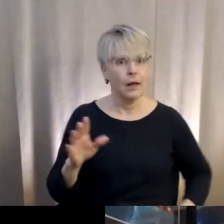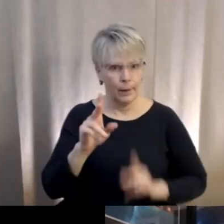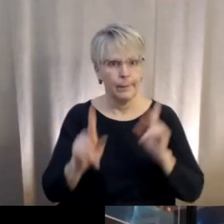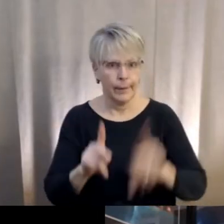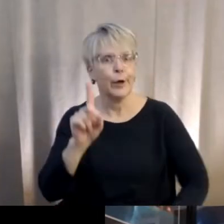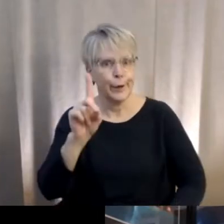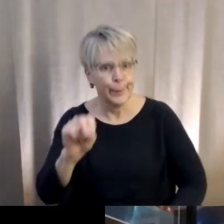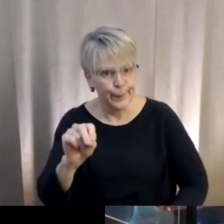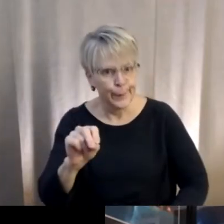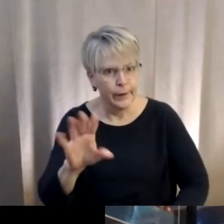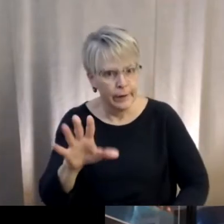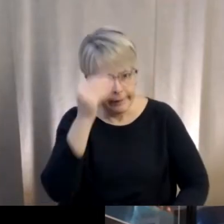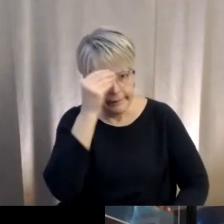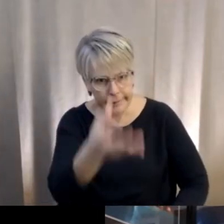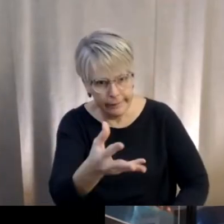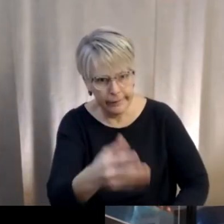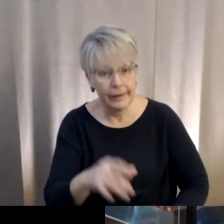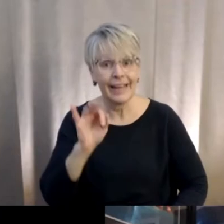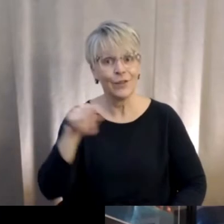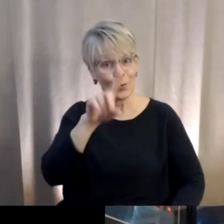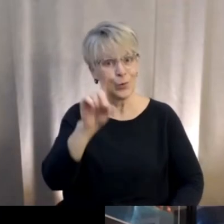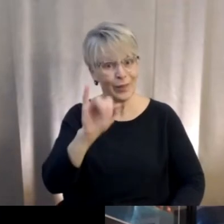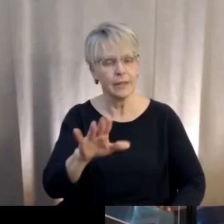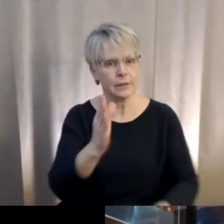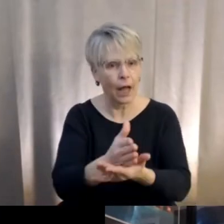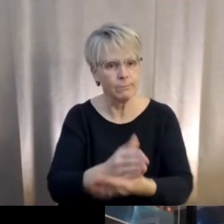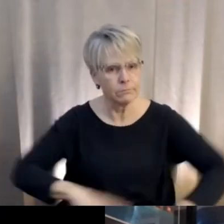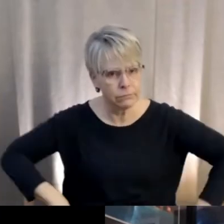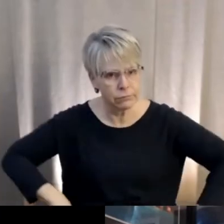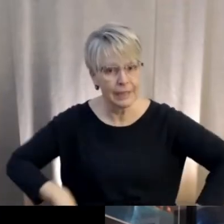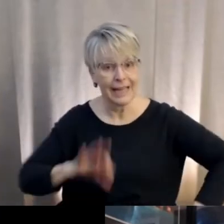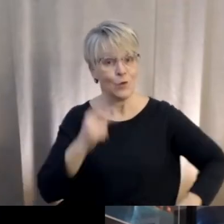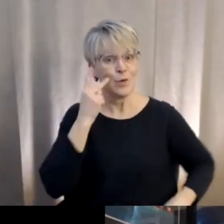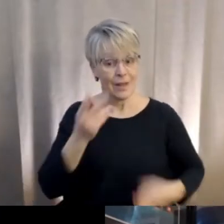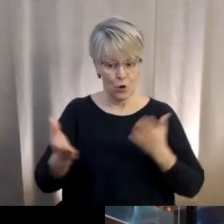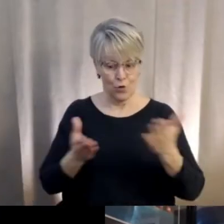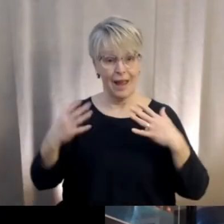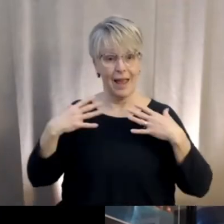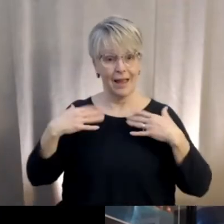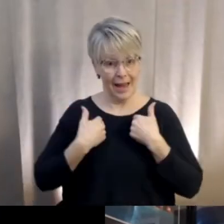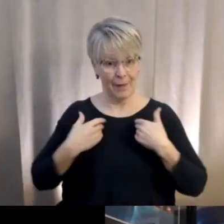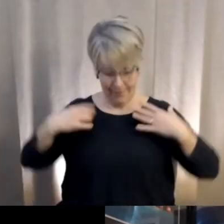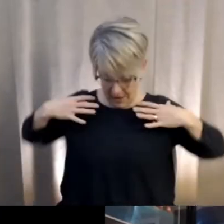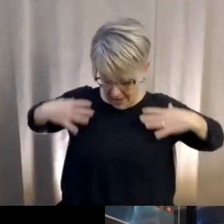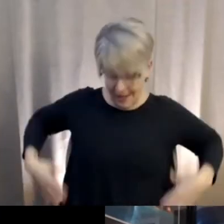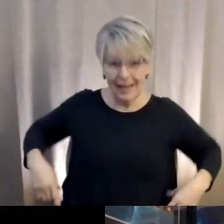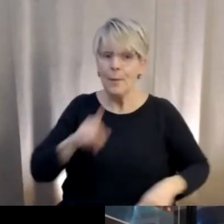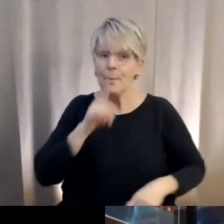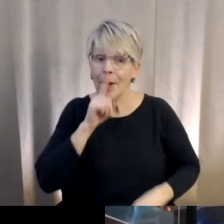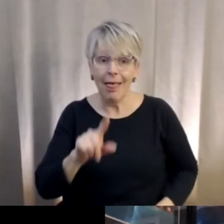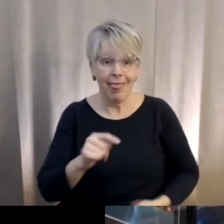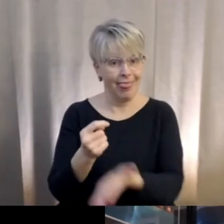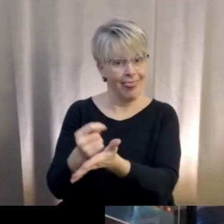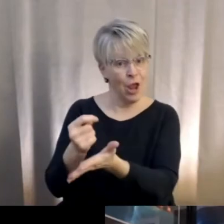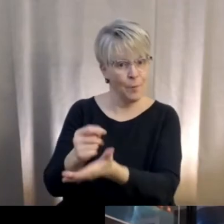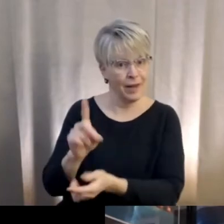if you're one of those people, please don't. But like, if you see a service animal public and it's vested and it does not say therapy dog, if it says